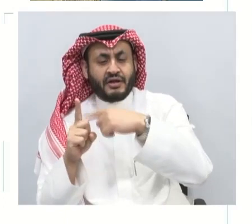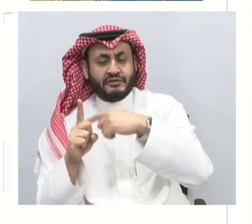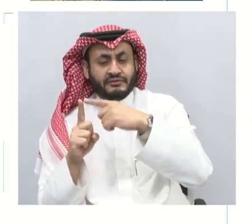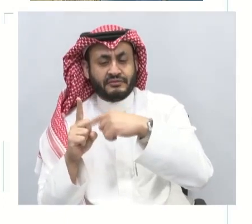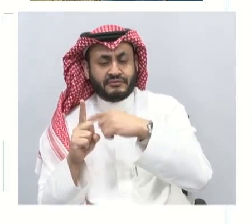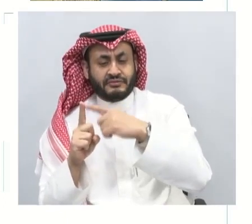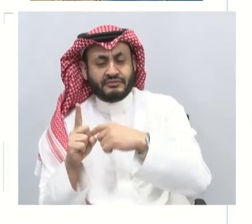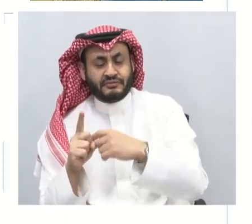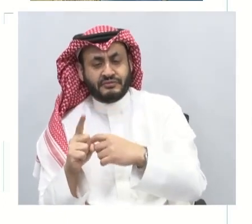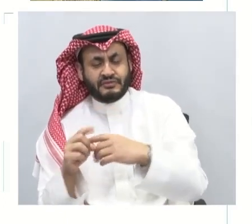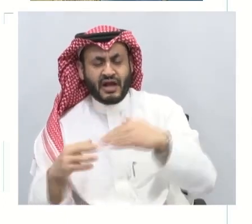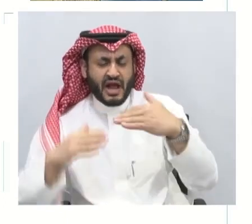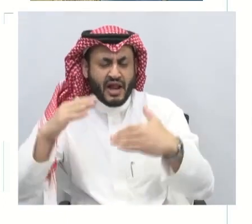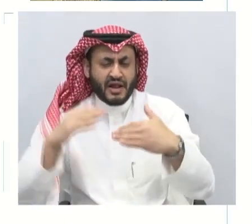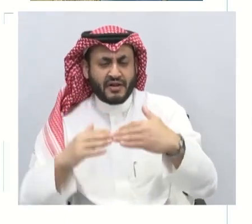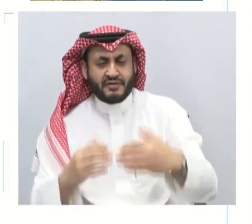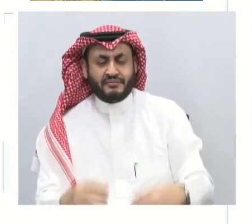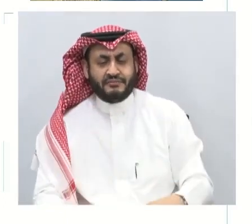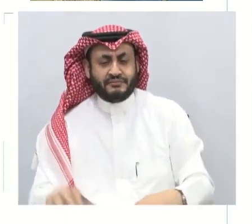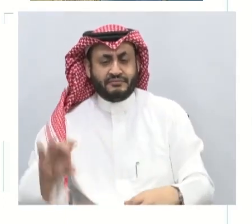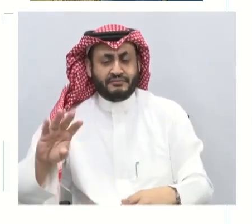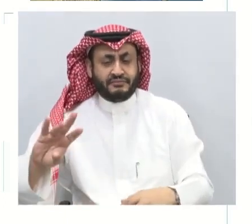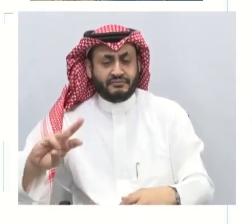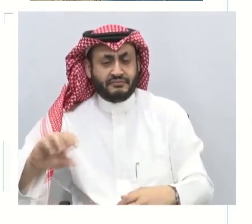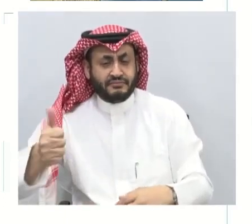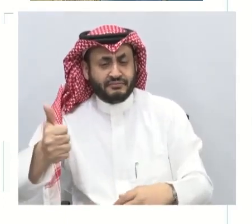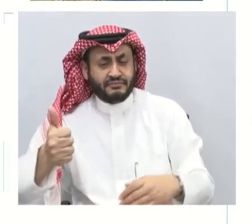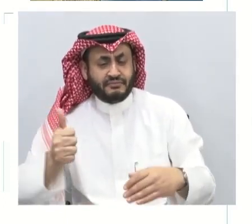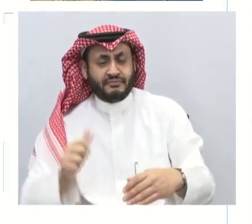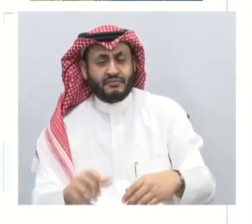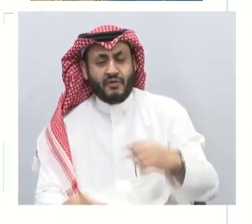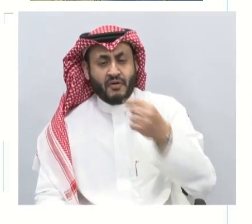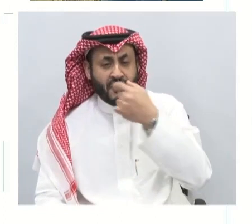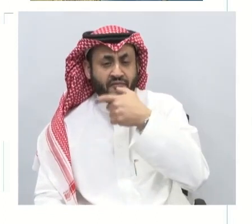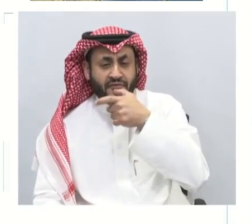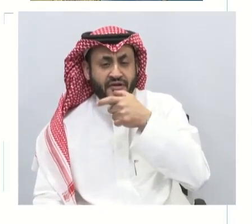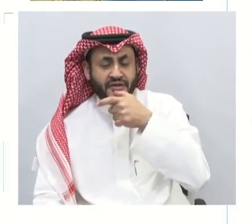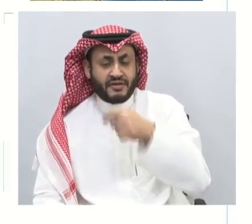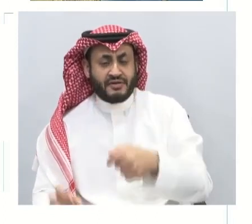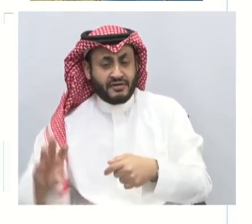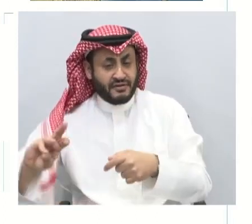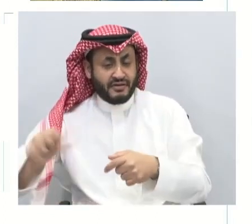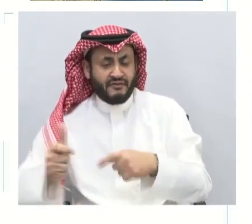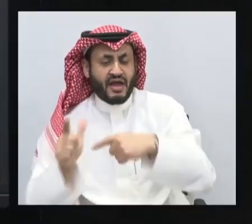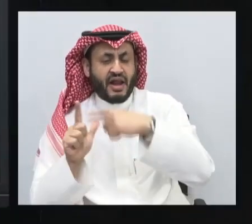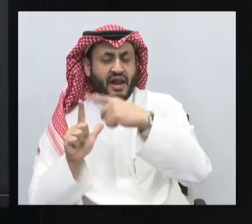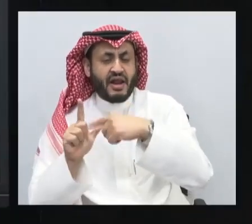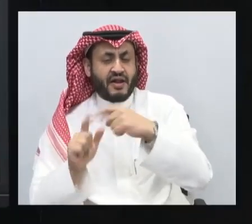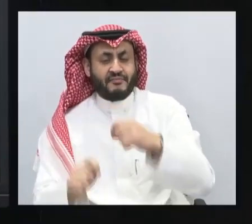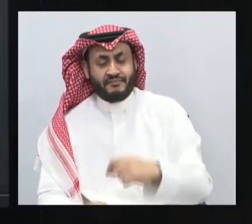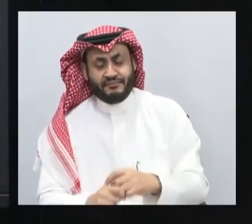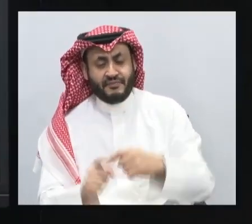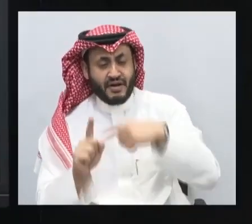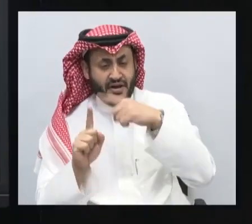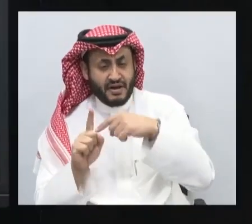the 60s on Friday afternoon. On Friday afternoon, what the temperature is going to be?